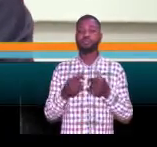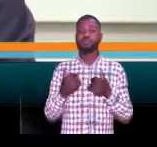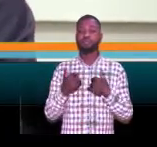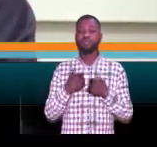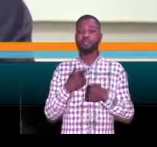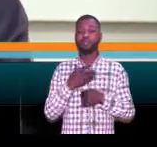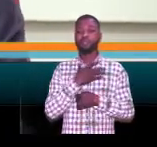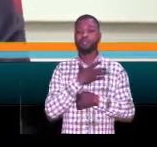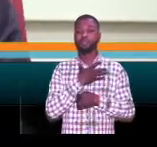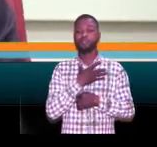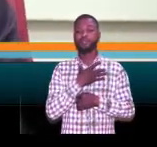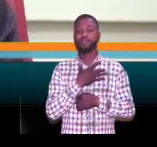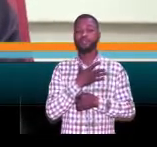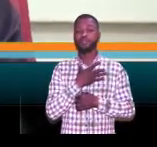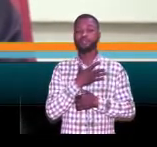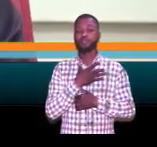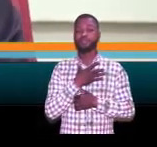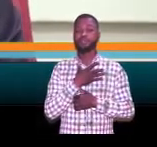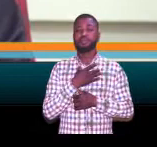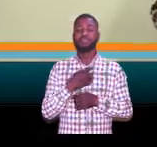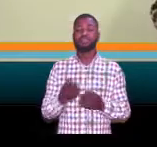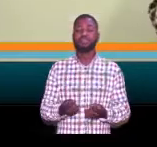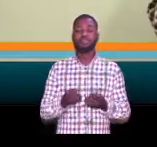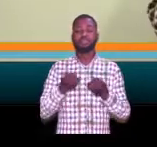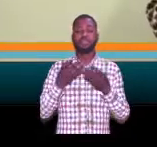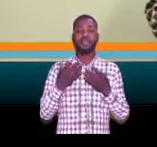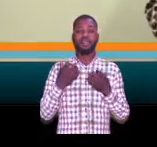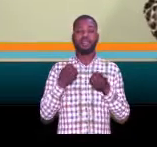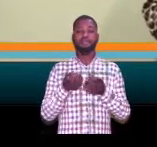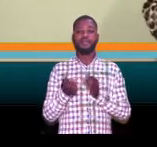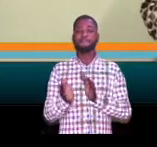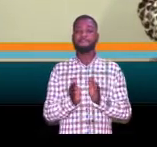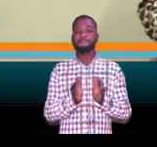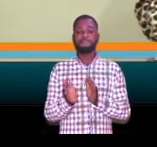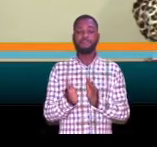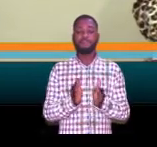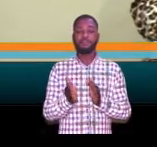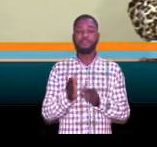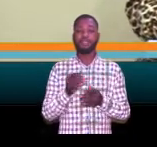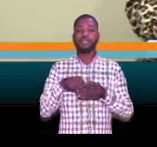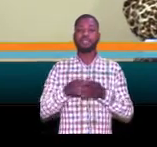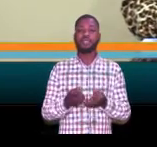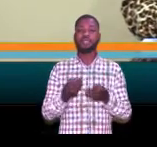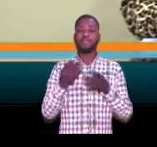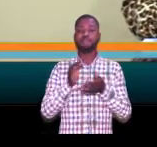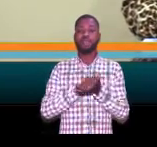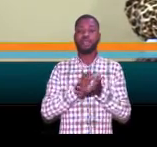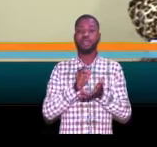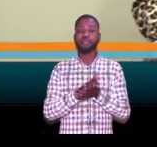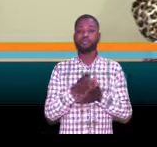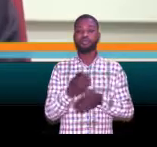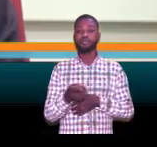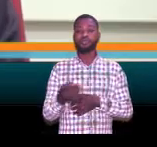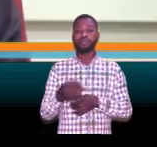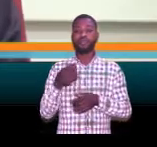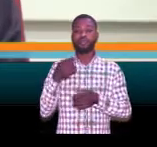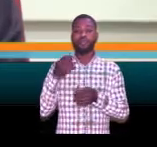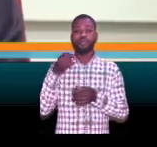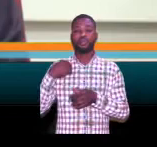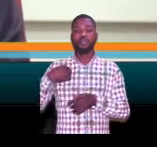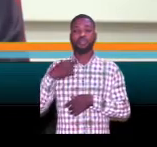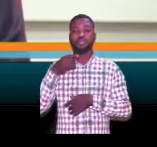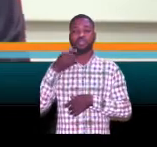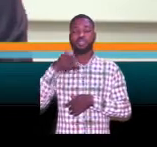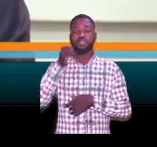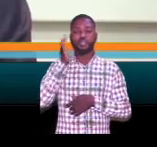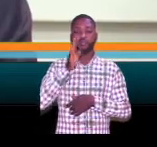the hearts and the minds of the very part of Mara and several hundreds of thousands of that school pupils who will be